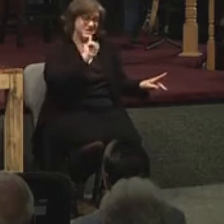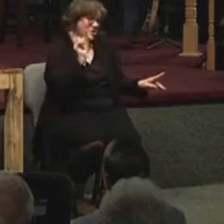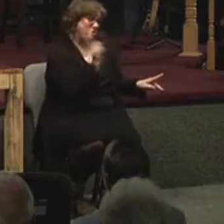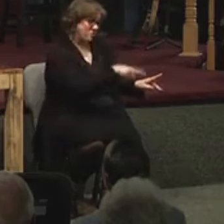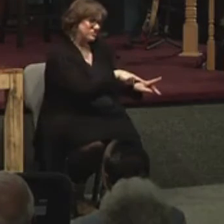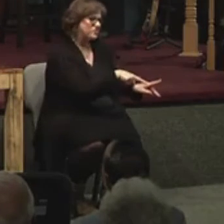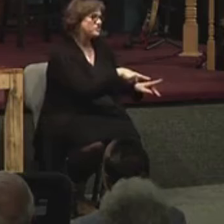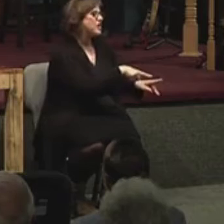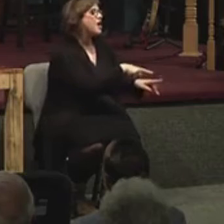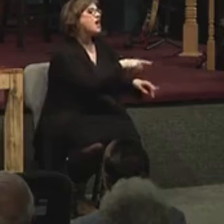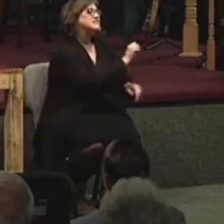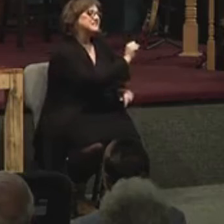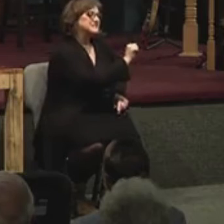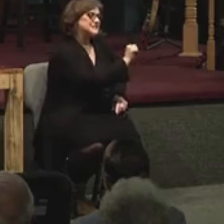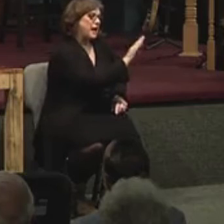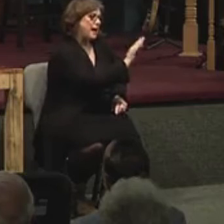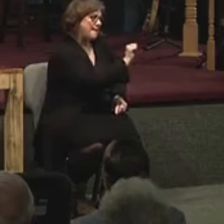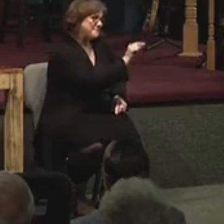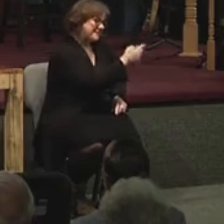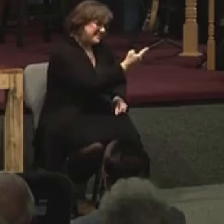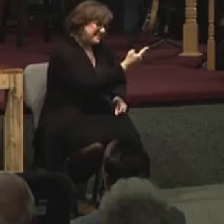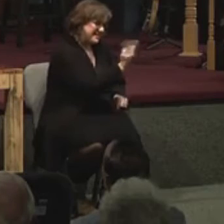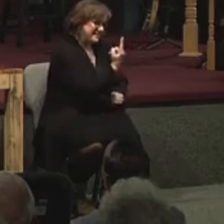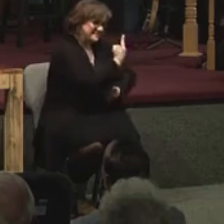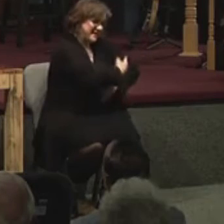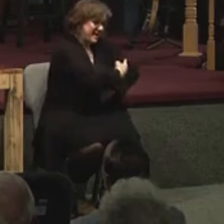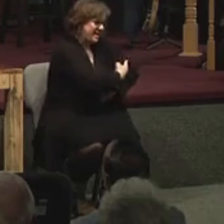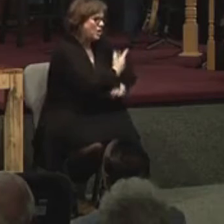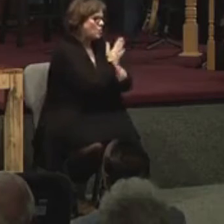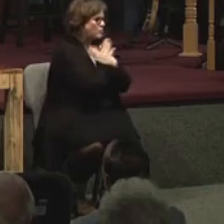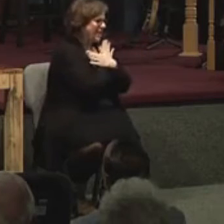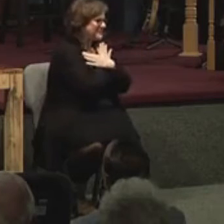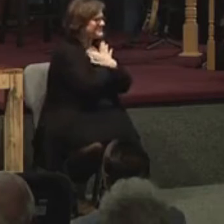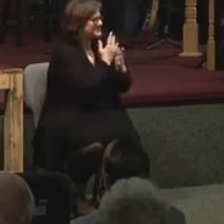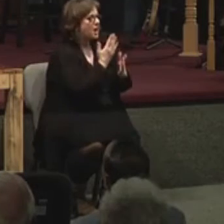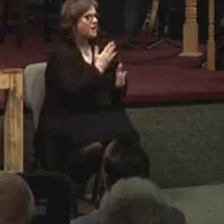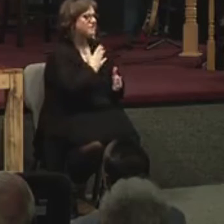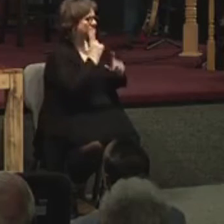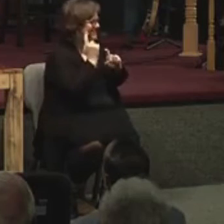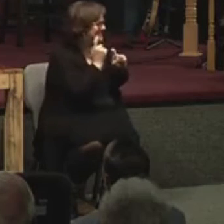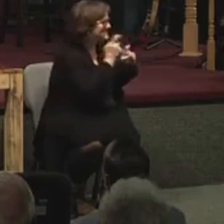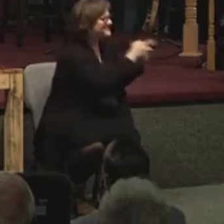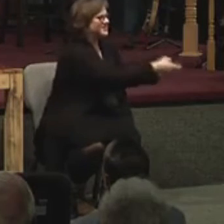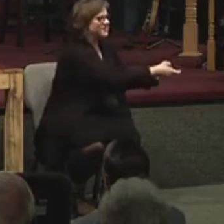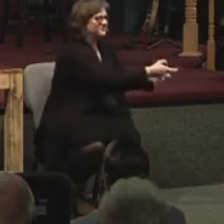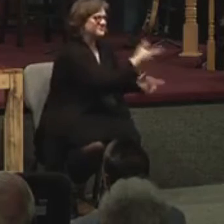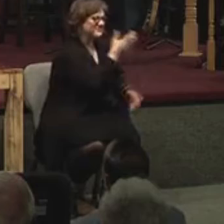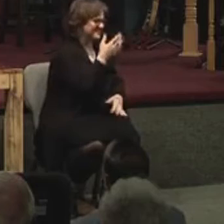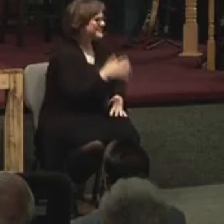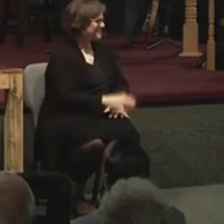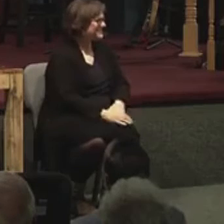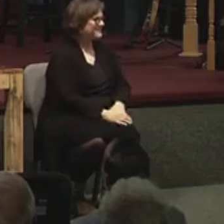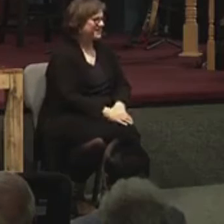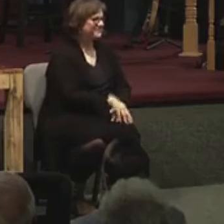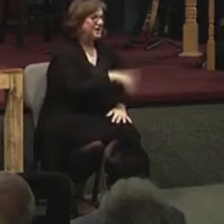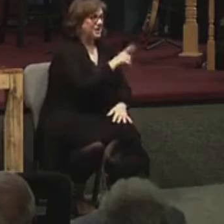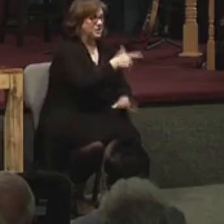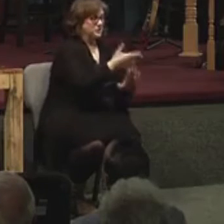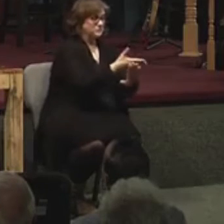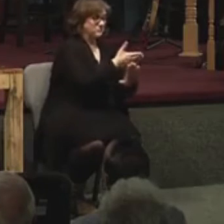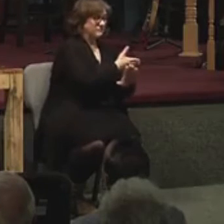something about it, but it was a blessing. It was a gift. It was something that distinguished God from all the other things that people